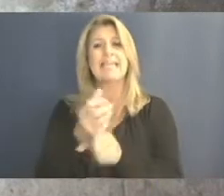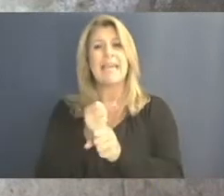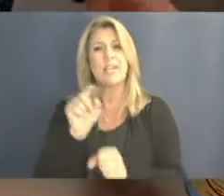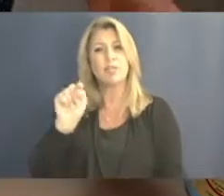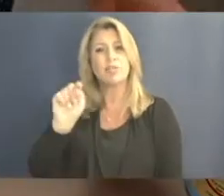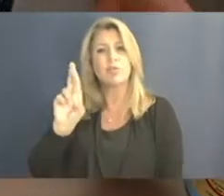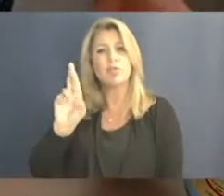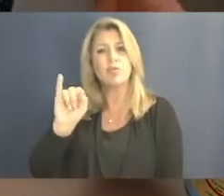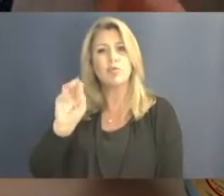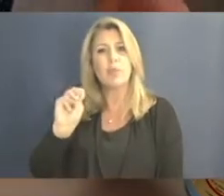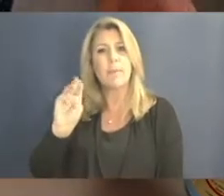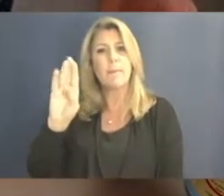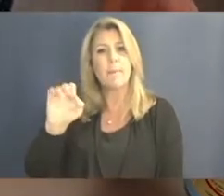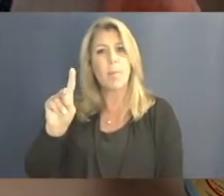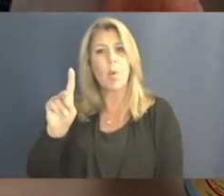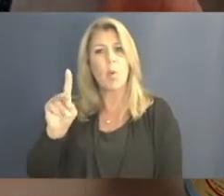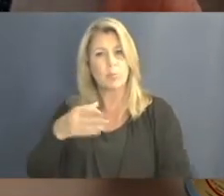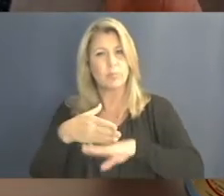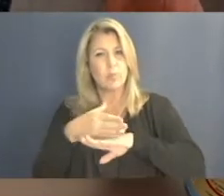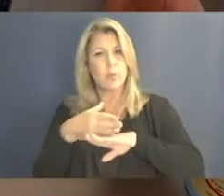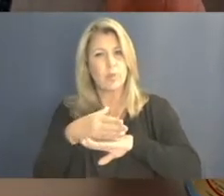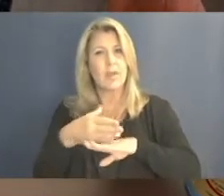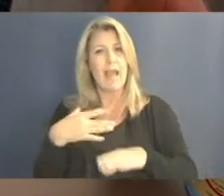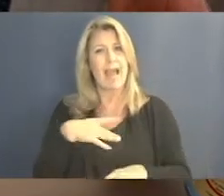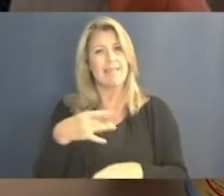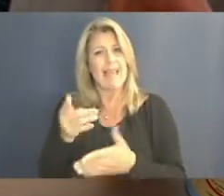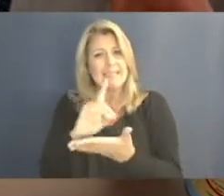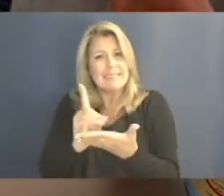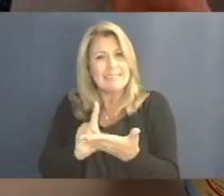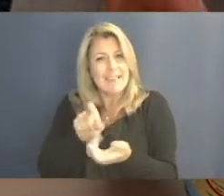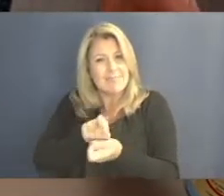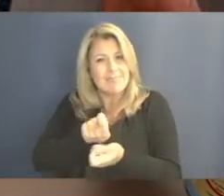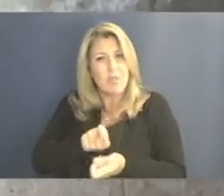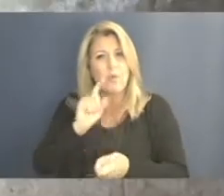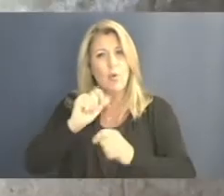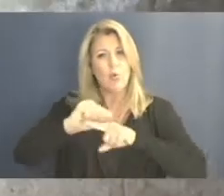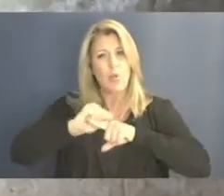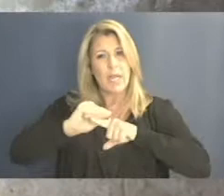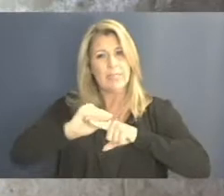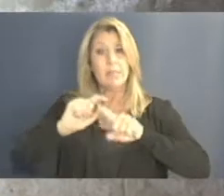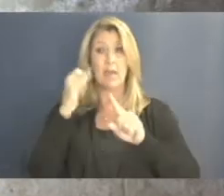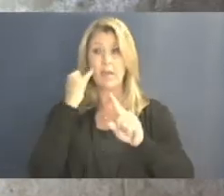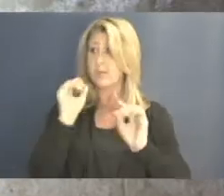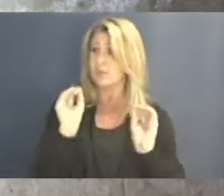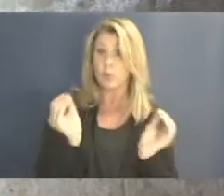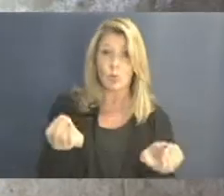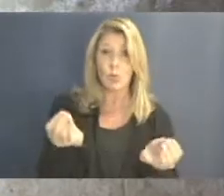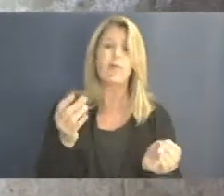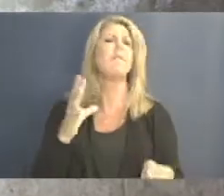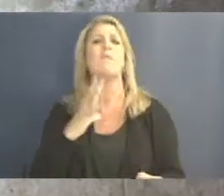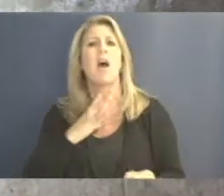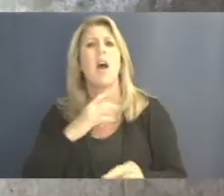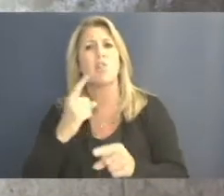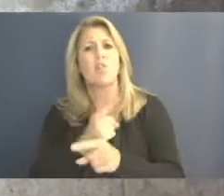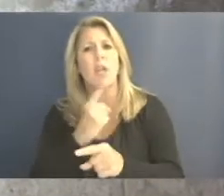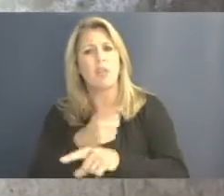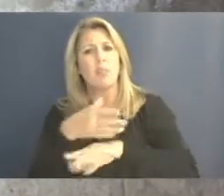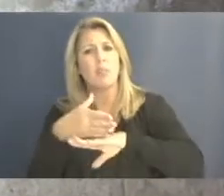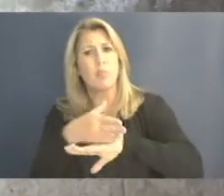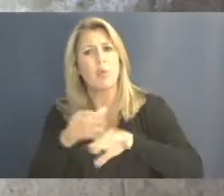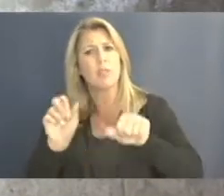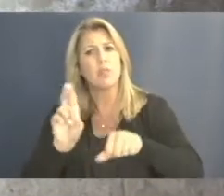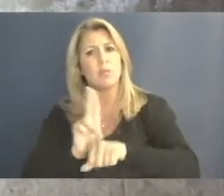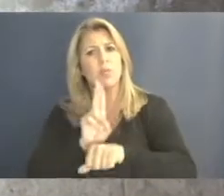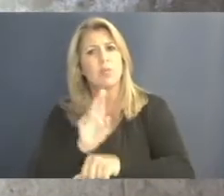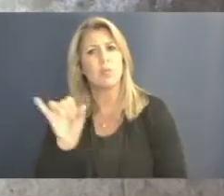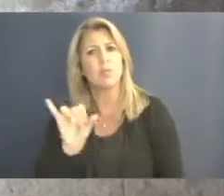board. I like it the best because it has details we can practice with. If you don't have any, a regular board will